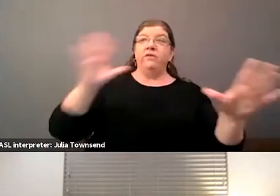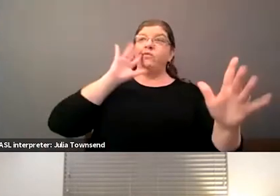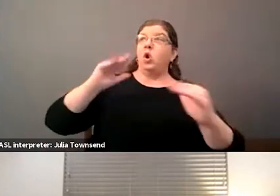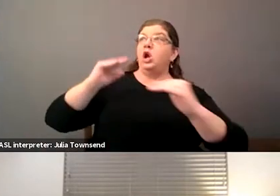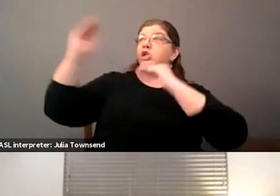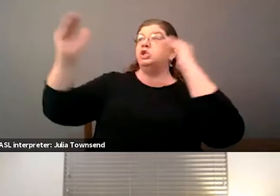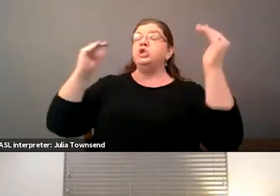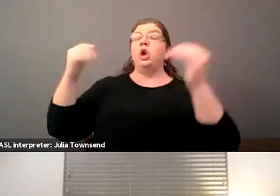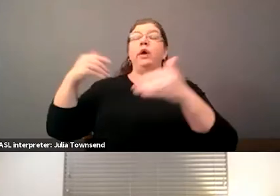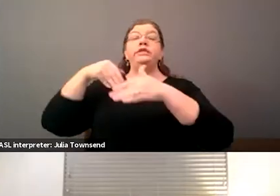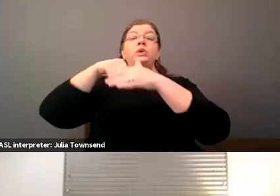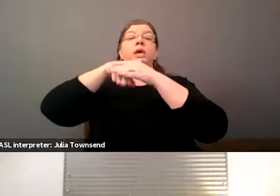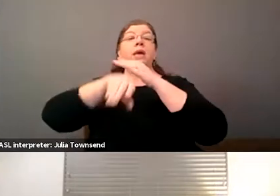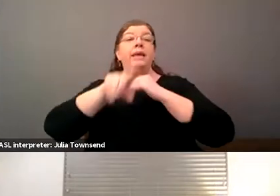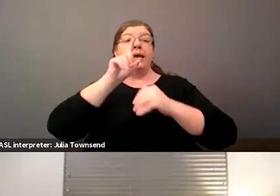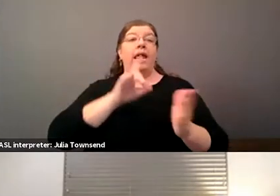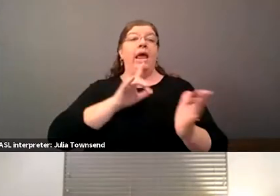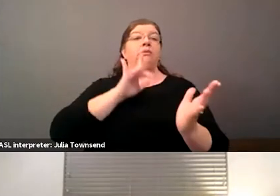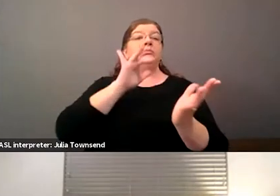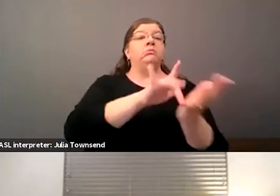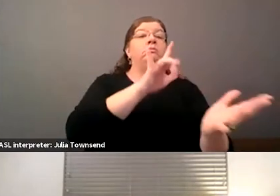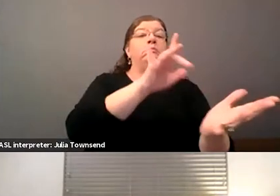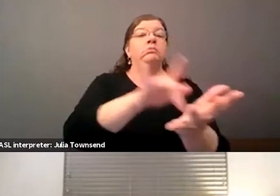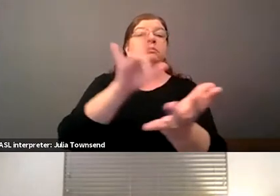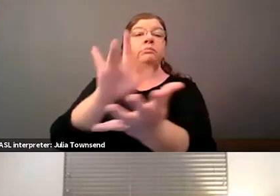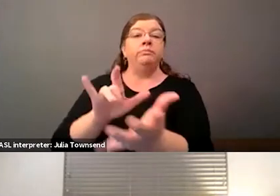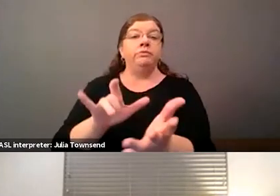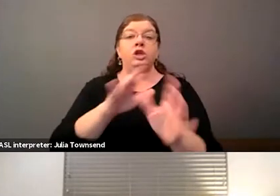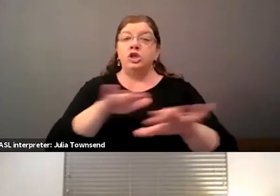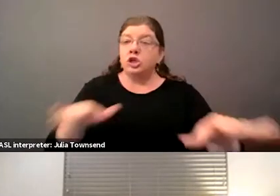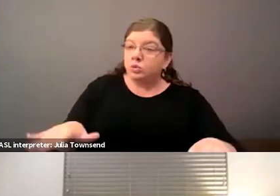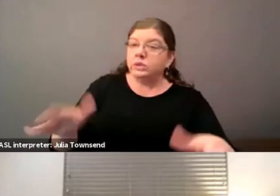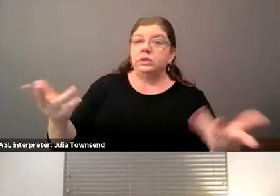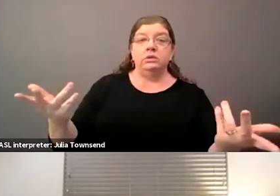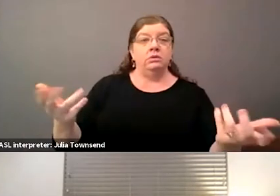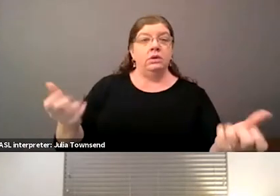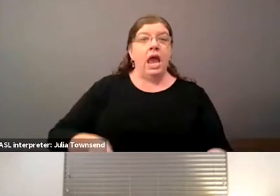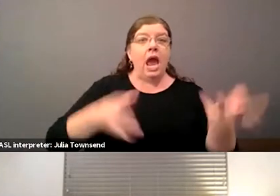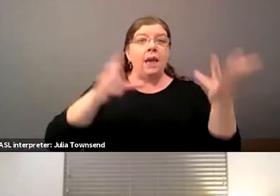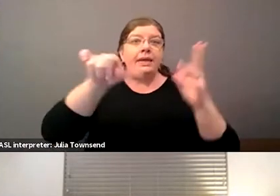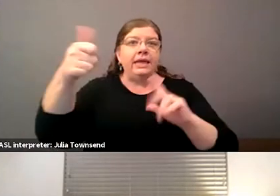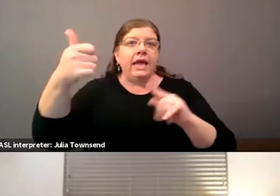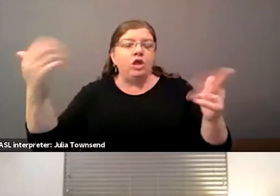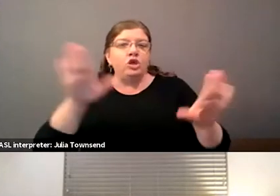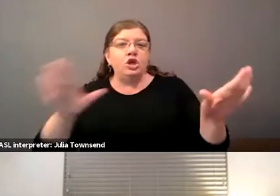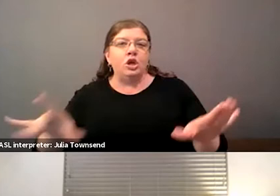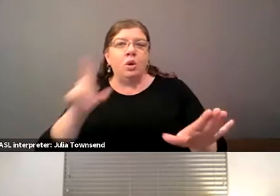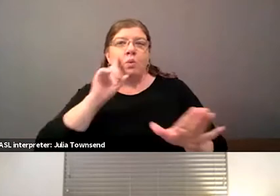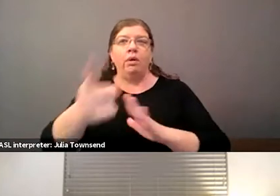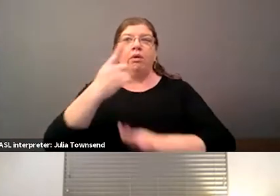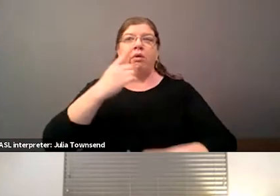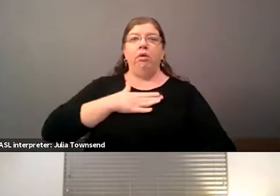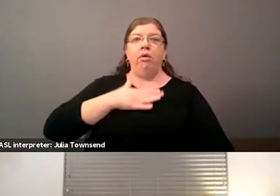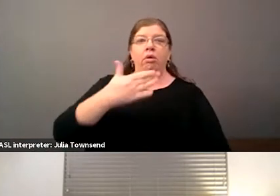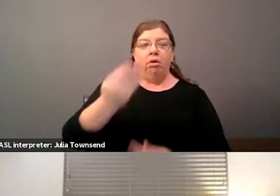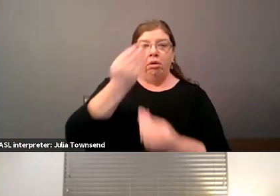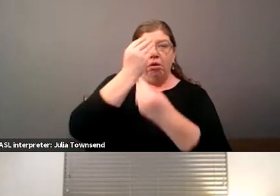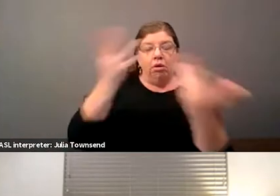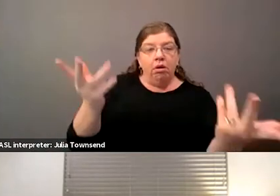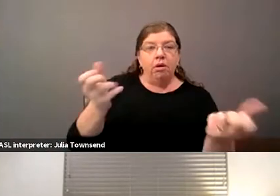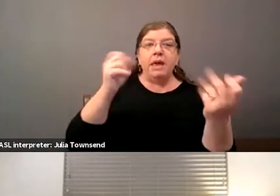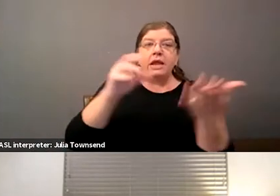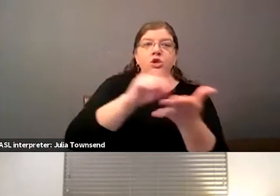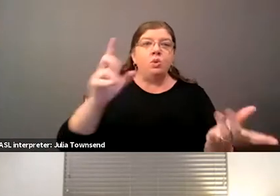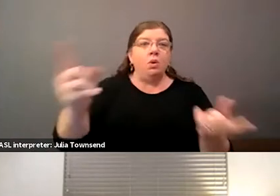prey on children and how many other children are going to come forward we don't know students are going to